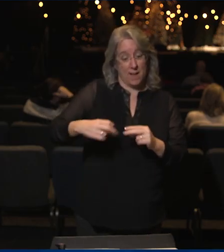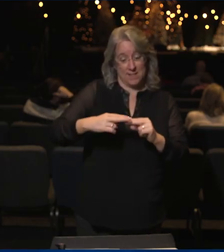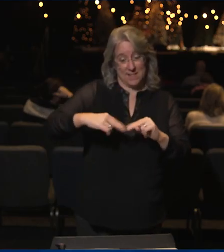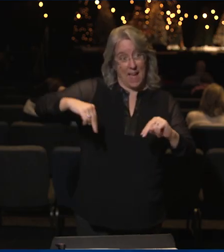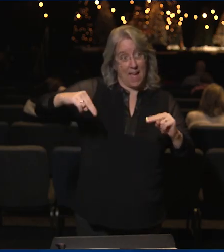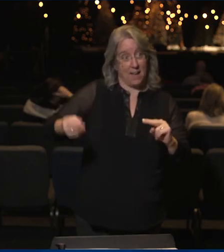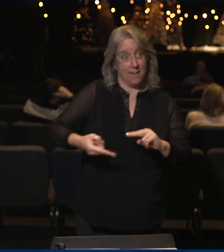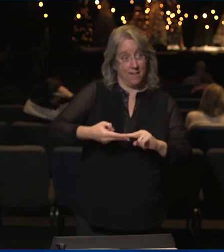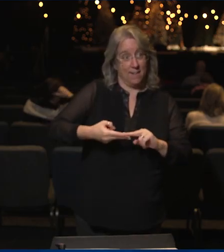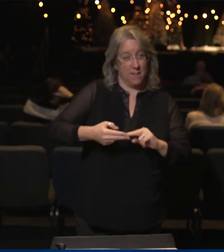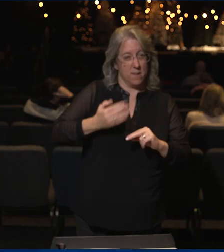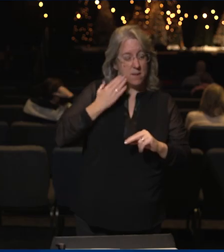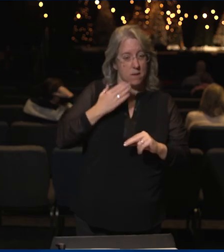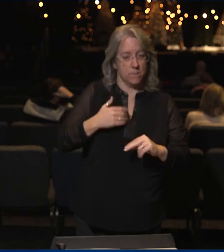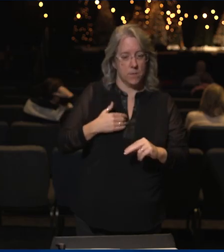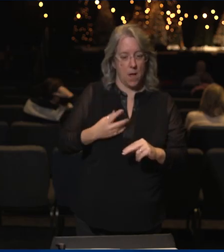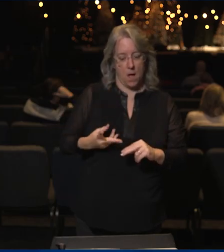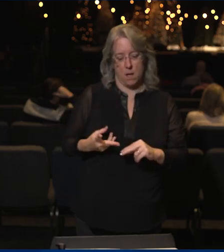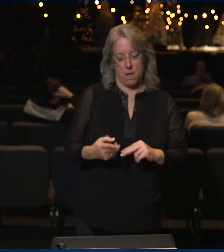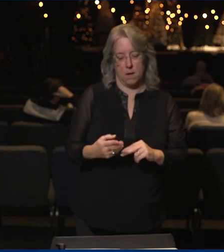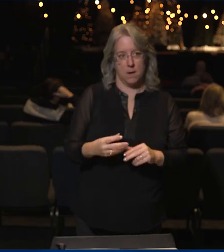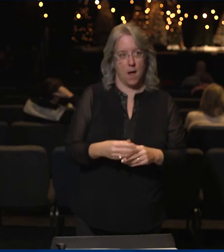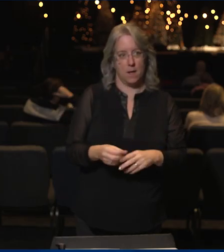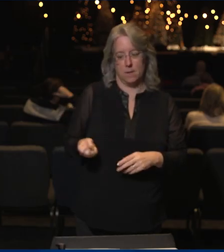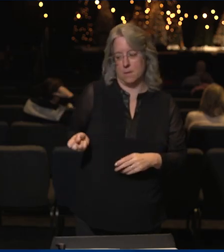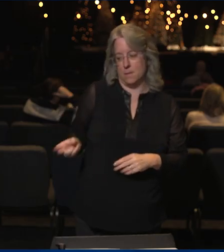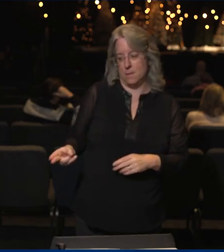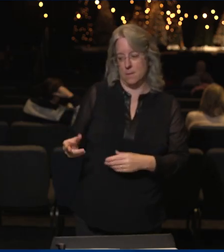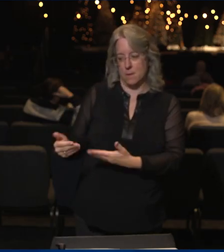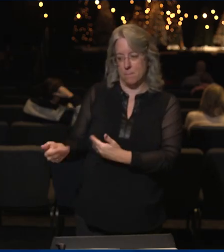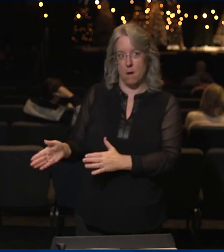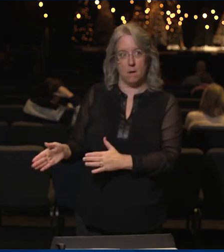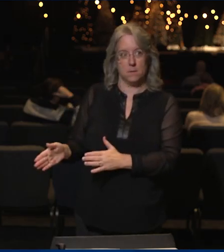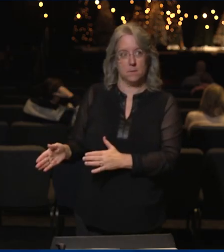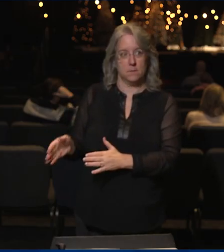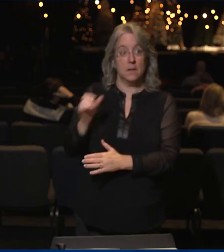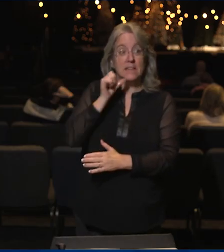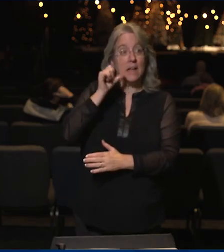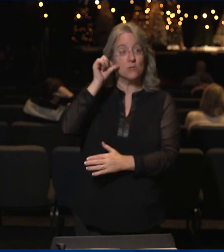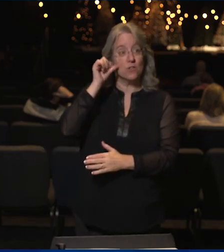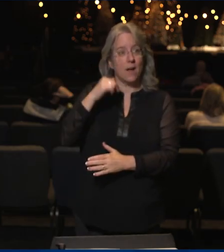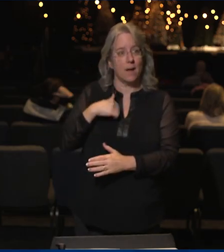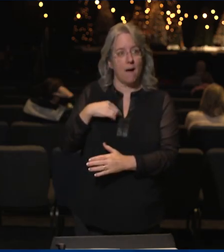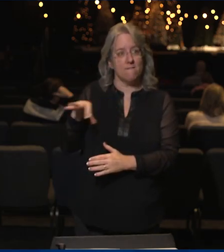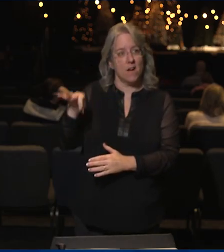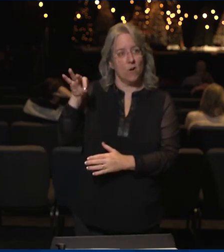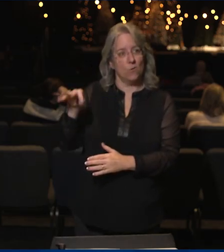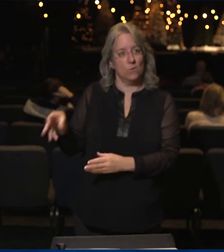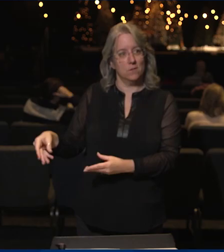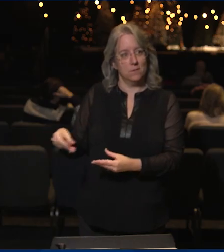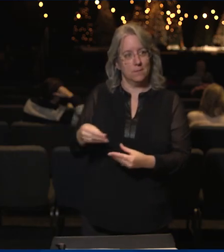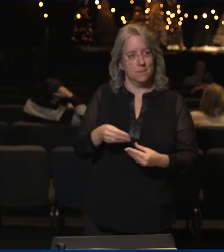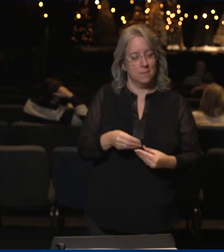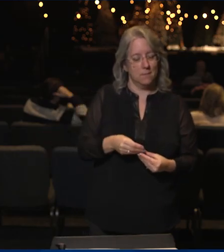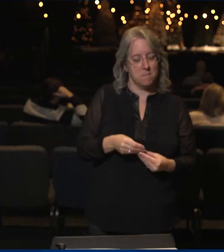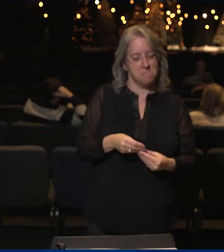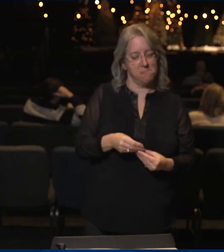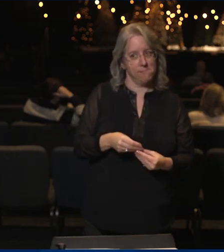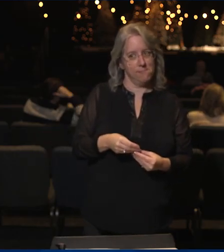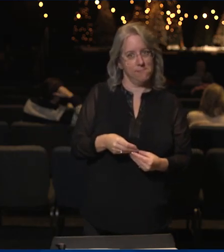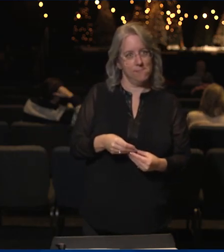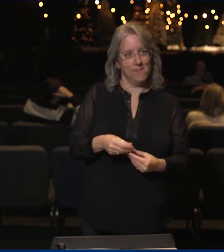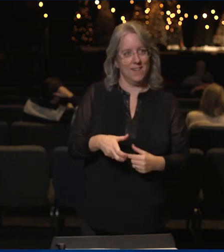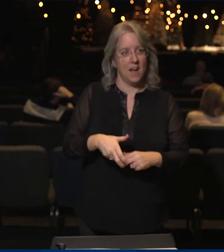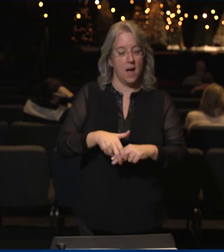my son and me, and I threw them in a box, and I came across that yesterday. And so I just sat with that